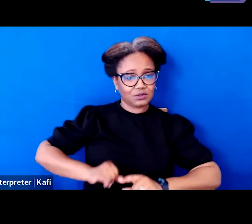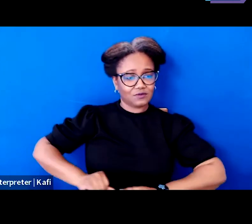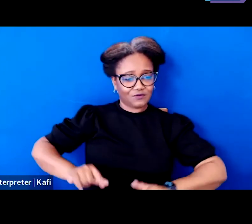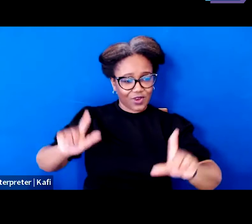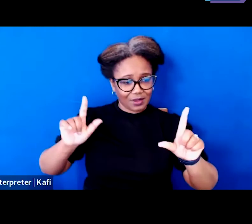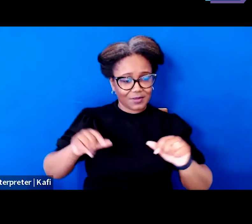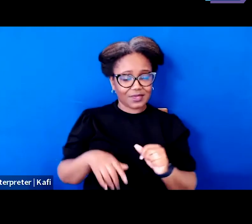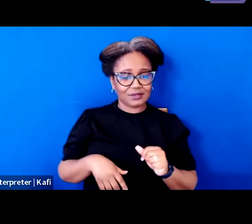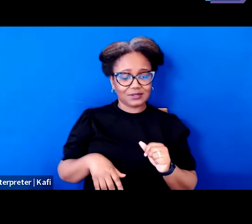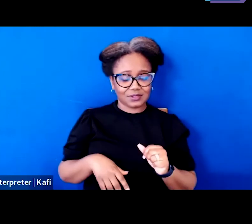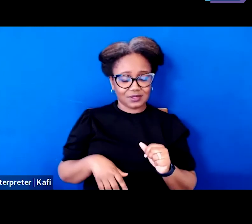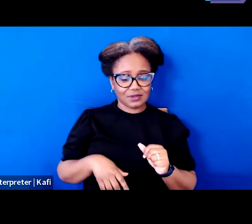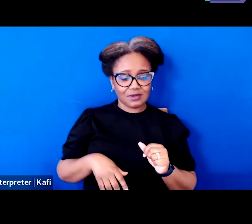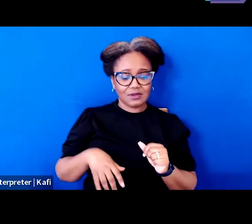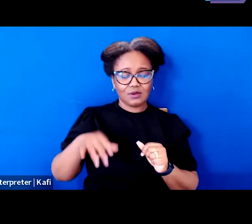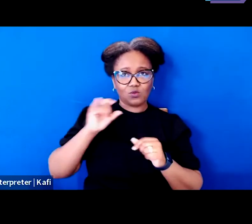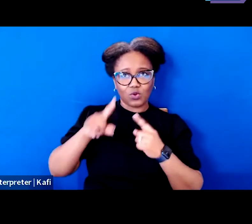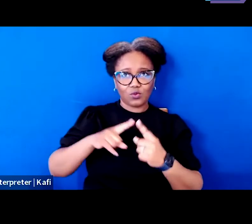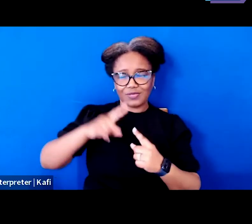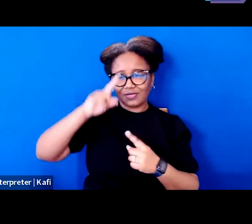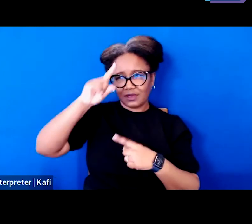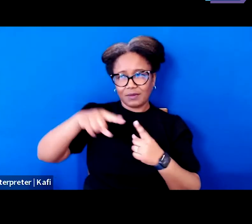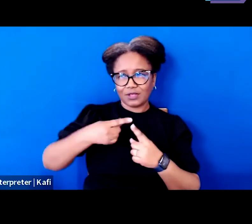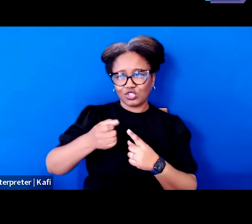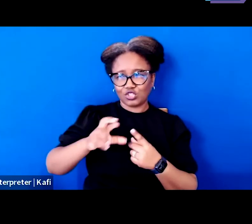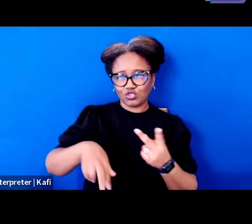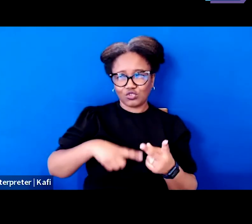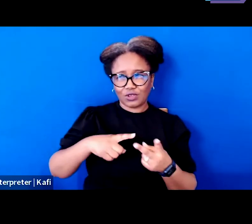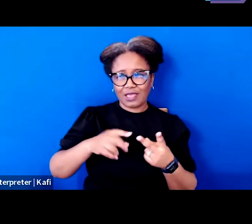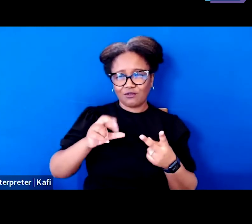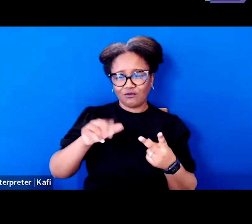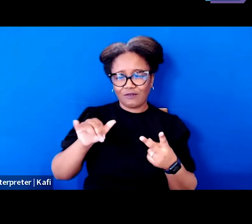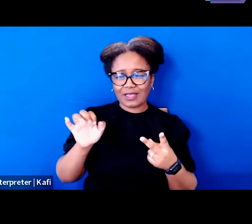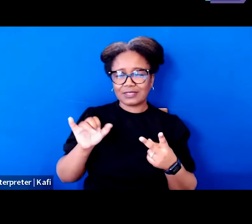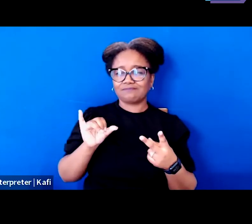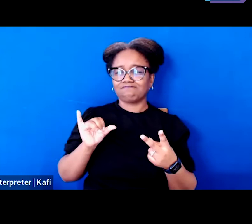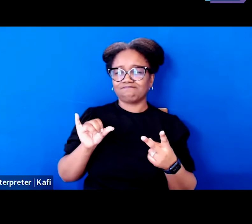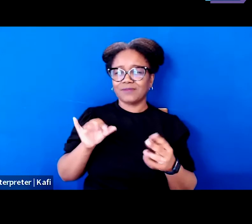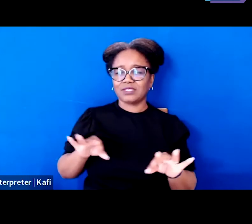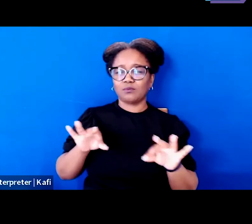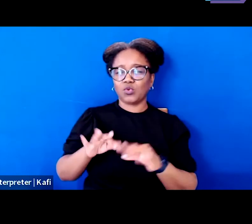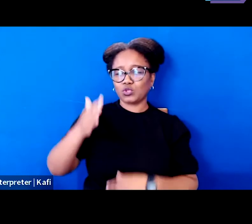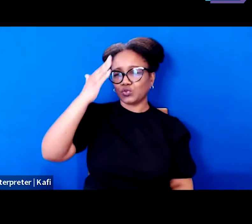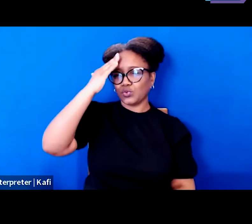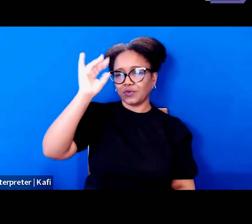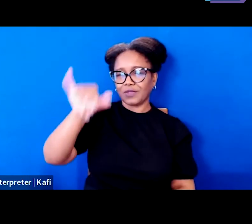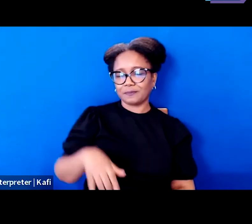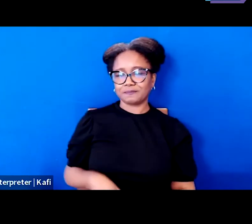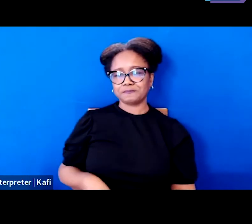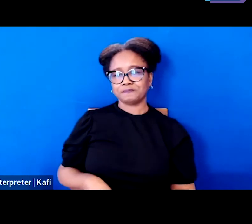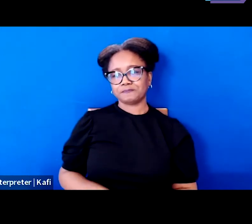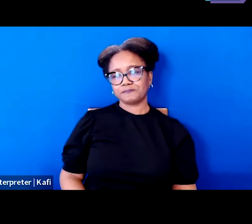a country that was colonized. The country came to be as a result of colonization by England and